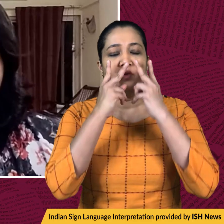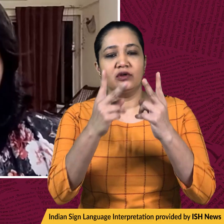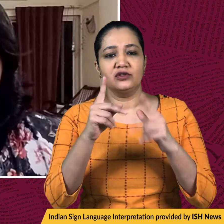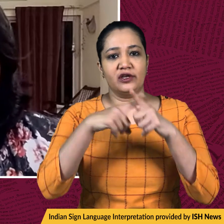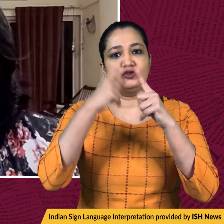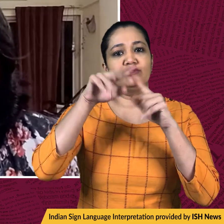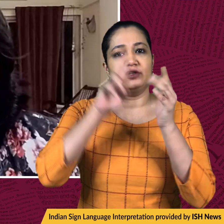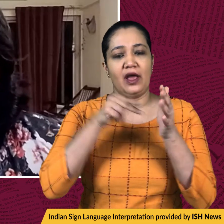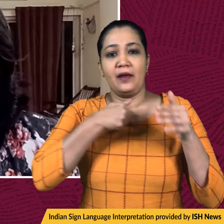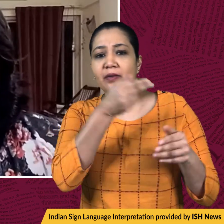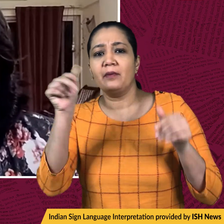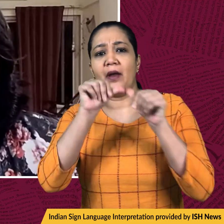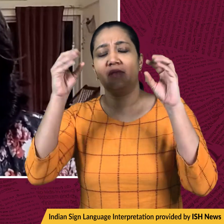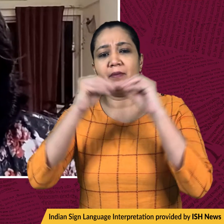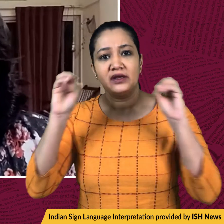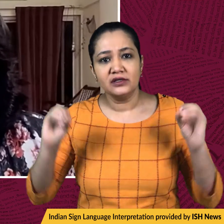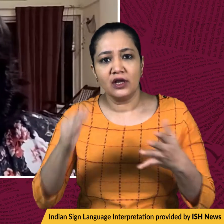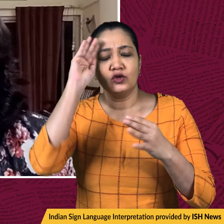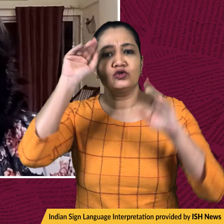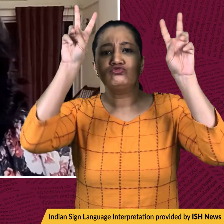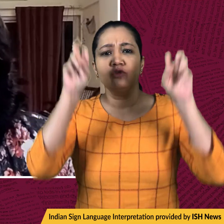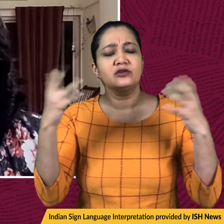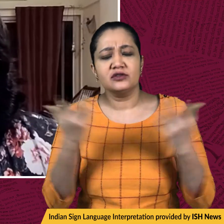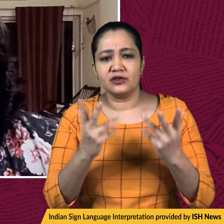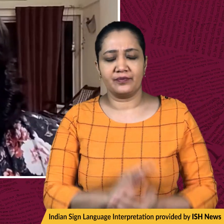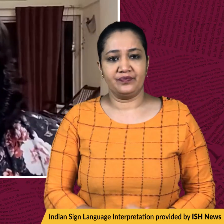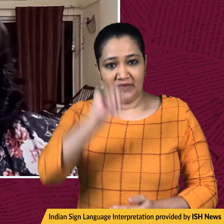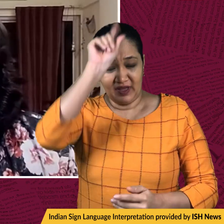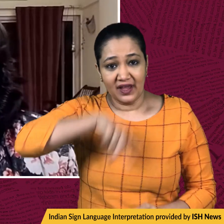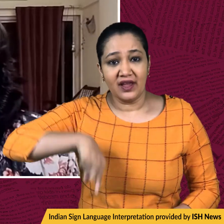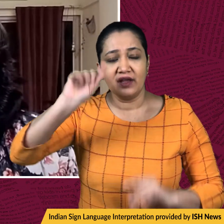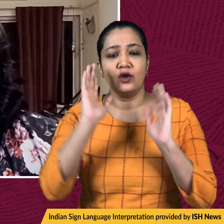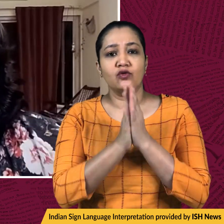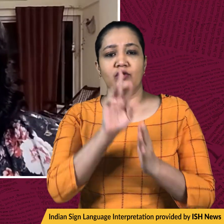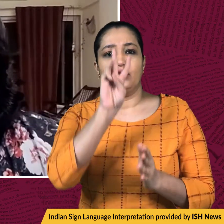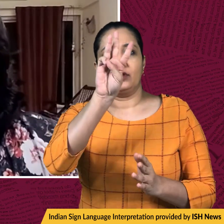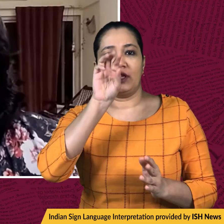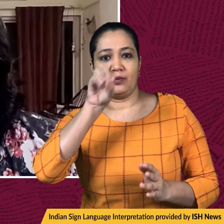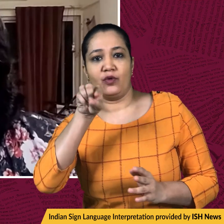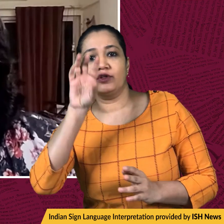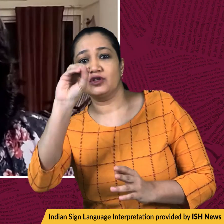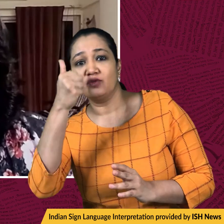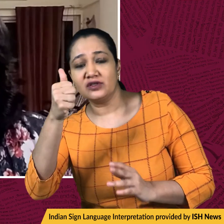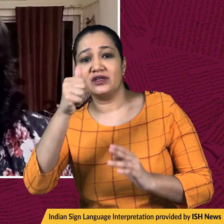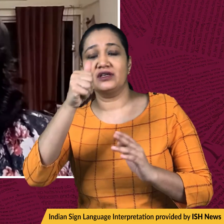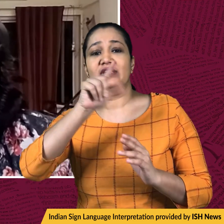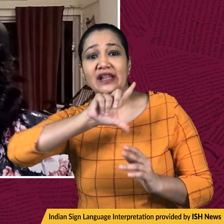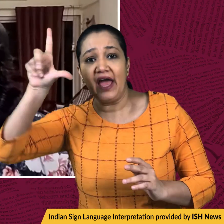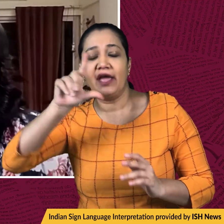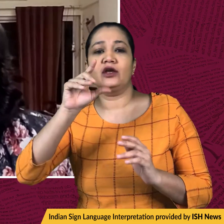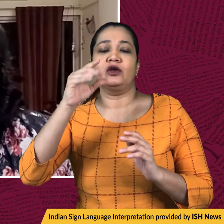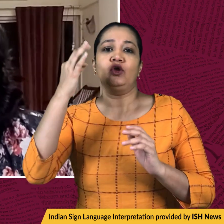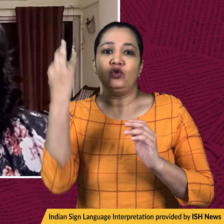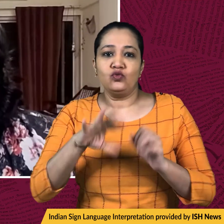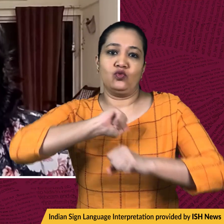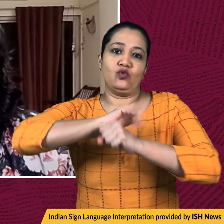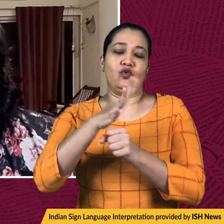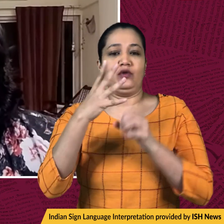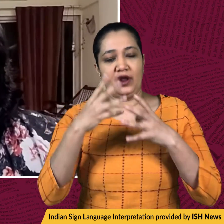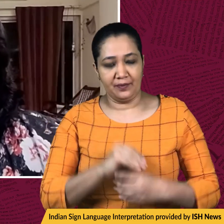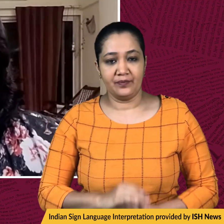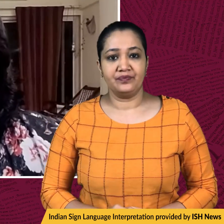You're watching Just the News. I'm Amita Balachandra. Let's get straight to our top story today. India has reported 3.06 lakh new